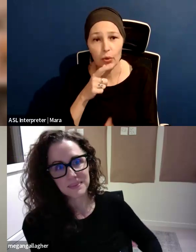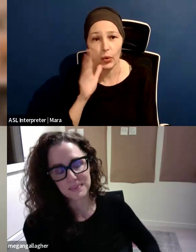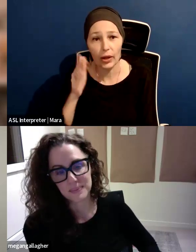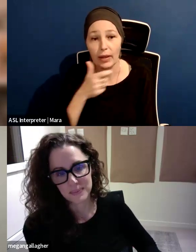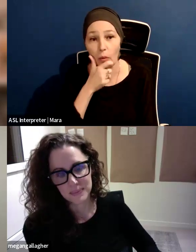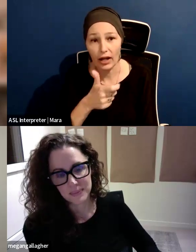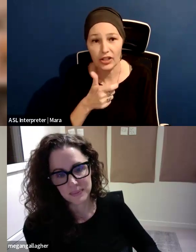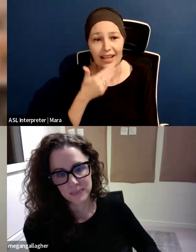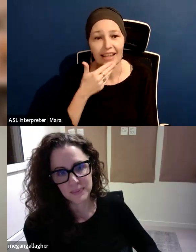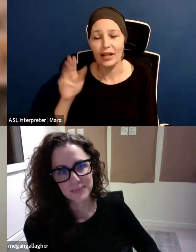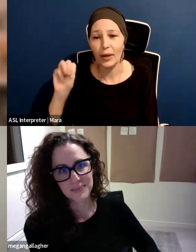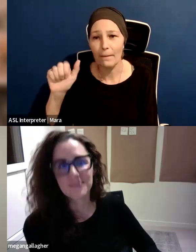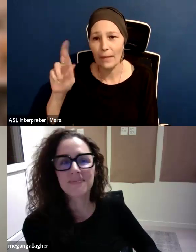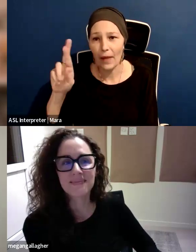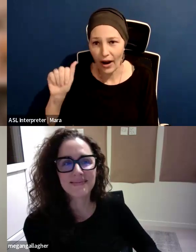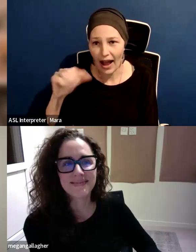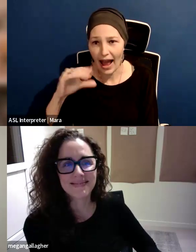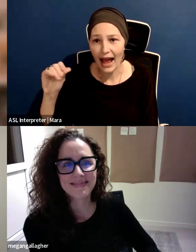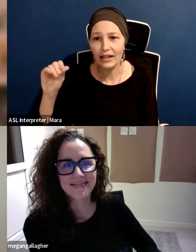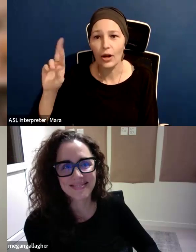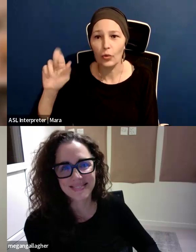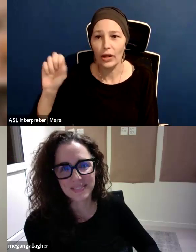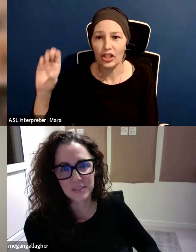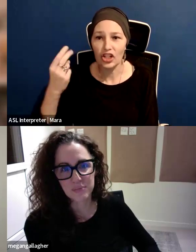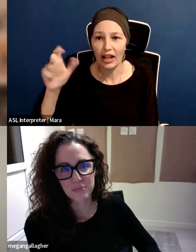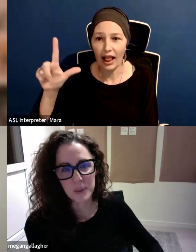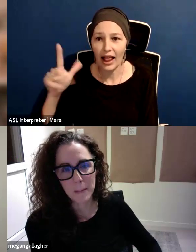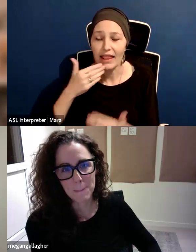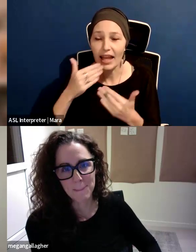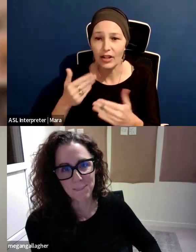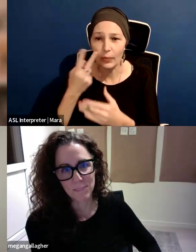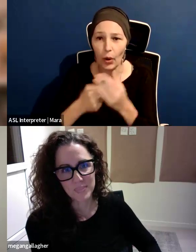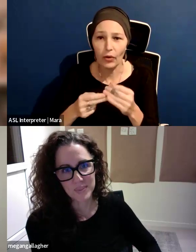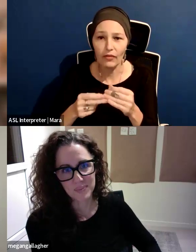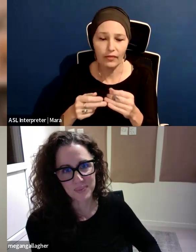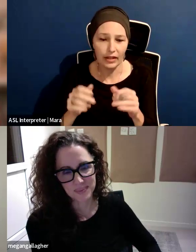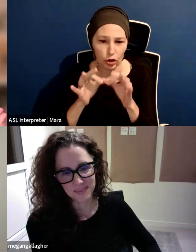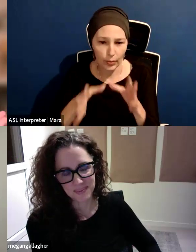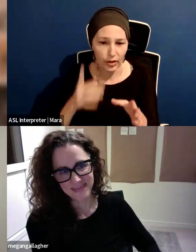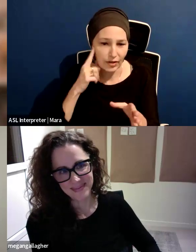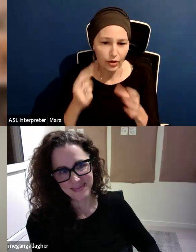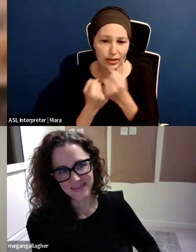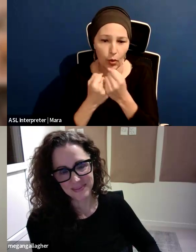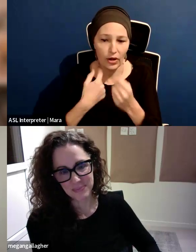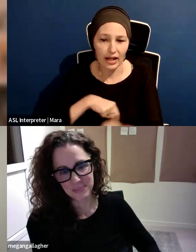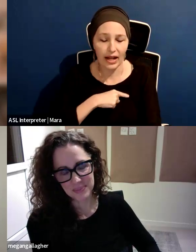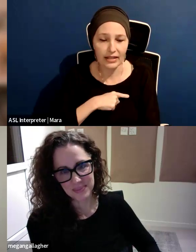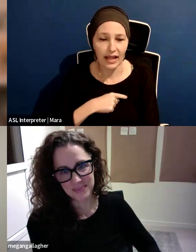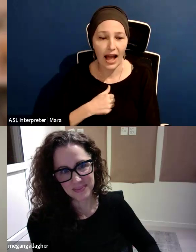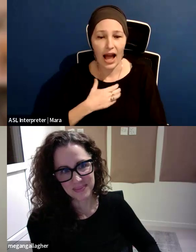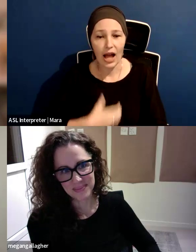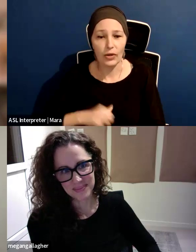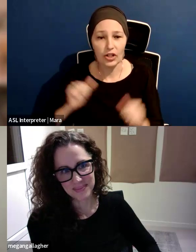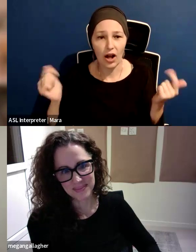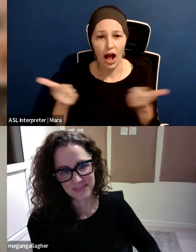I want to thank Mara and I want to thank Rachel so much for, always supporting us. And I wish everyone a